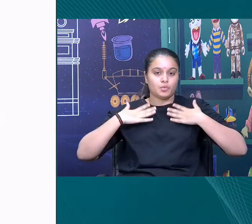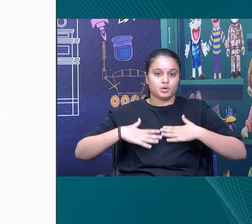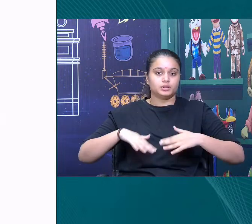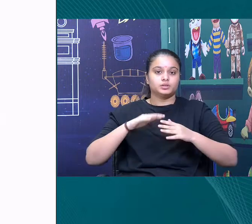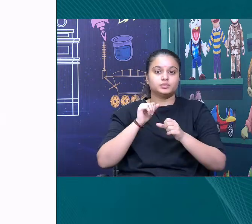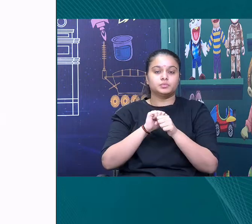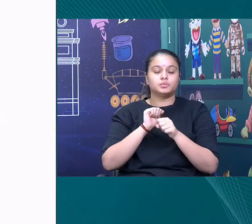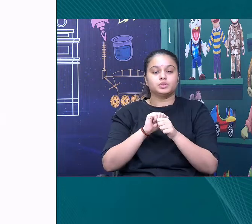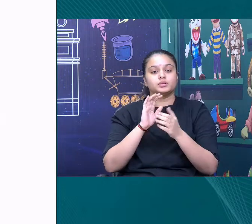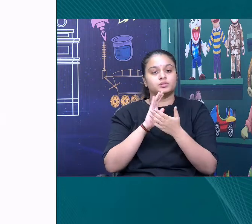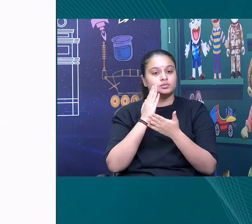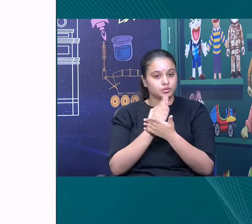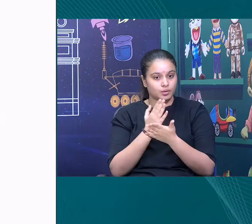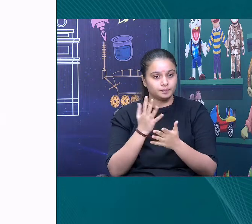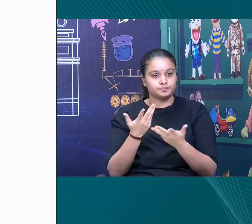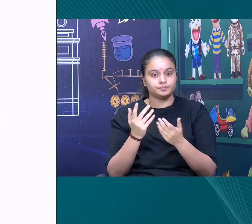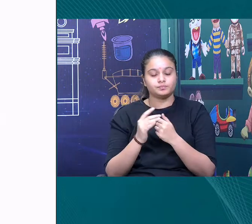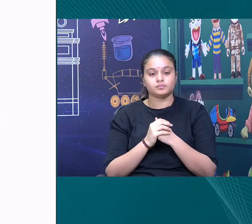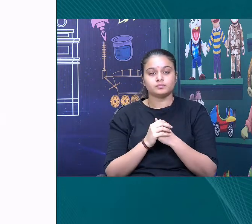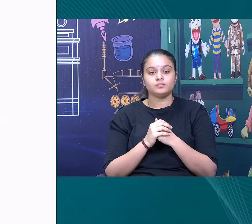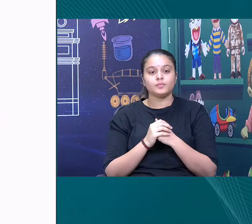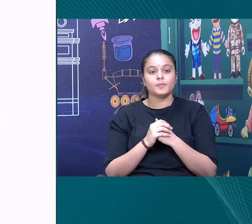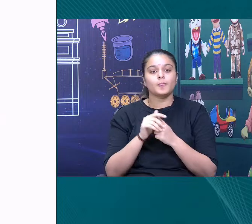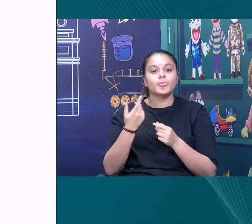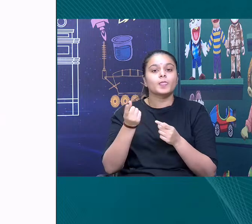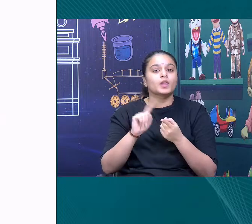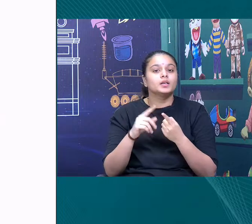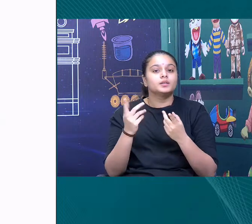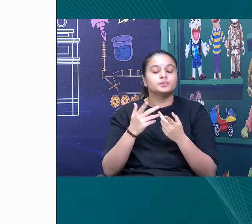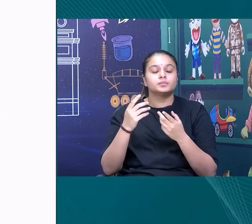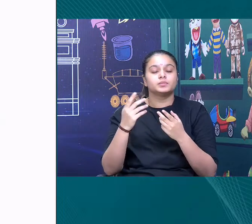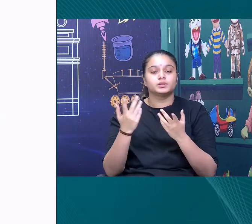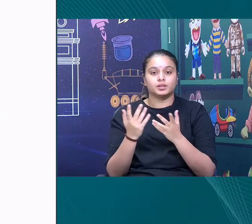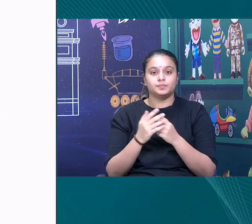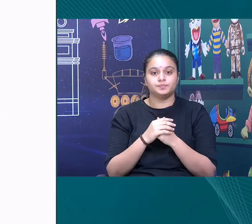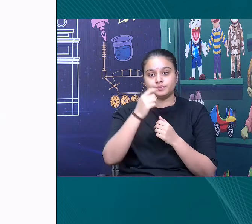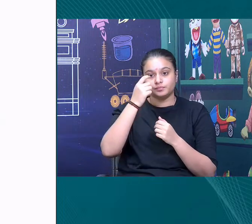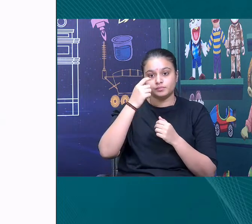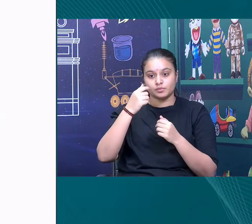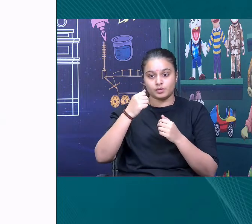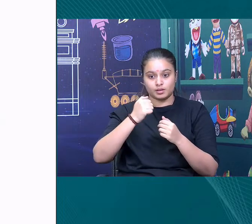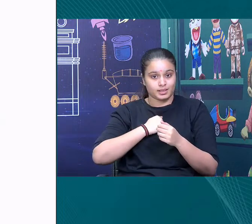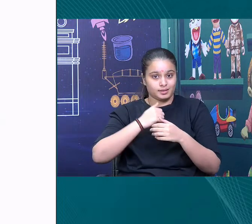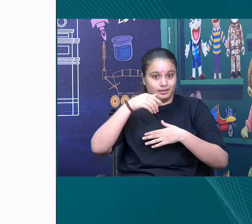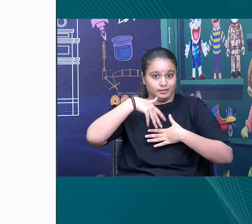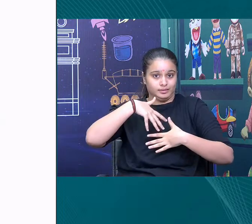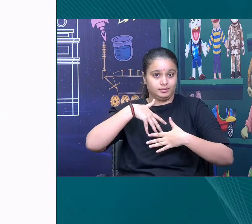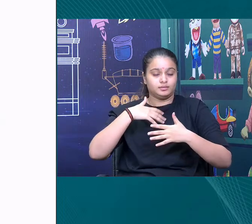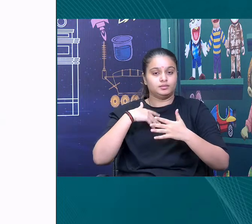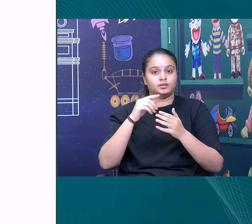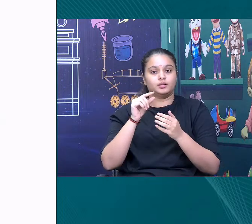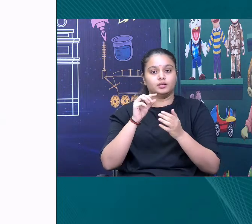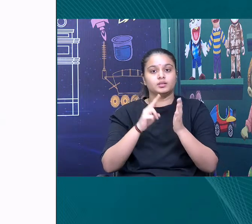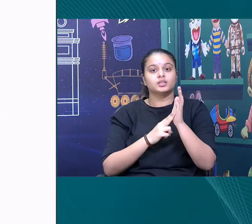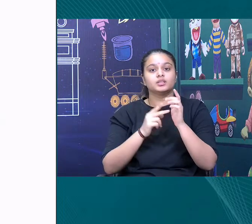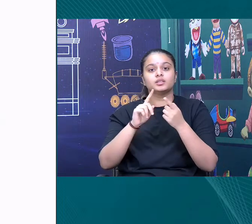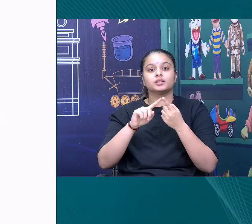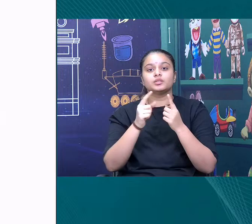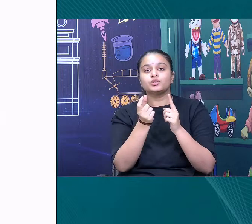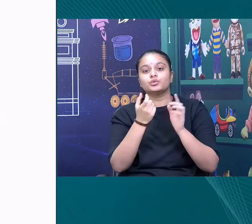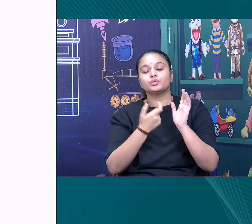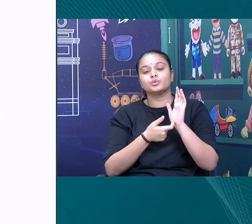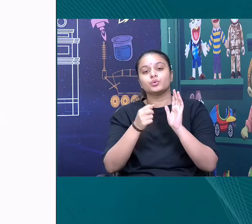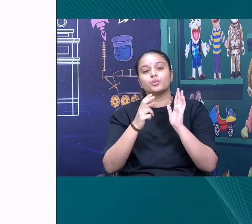lateral sclerosis, and what happens in this disease is your motor neurons in your brain